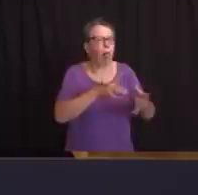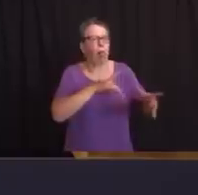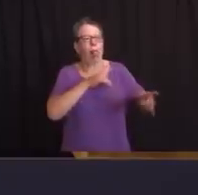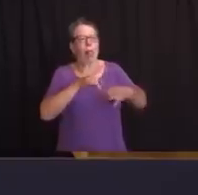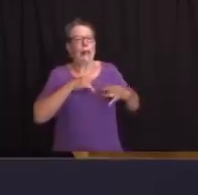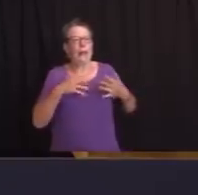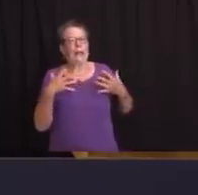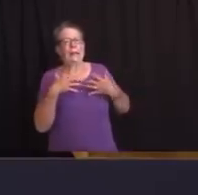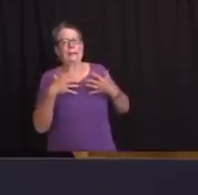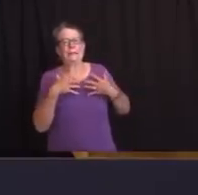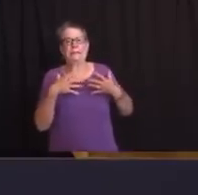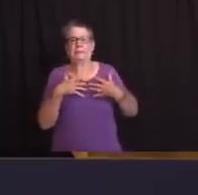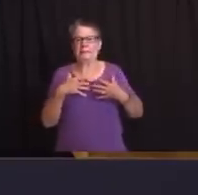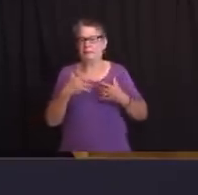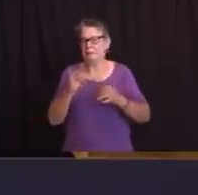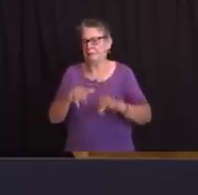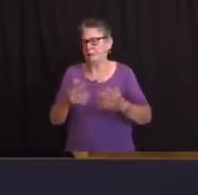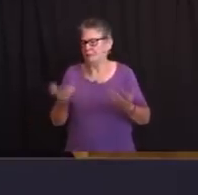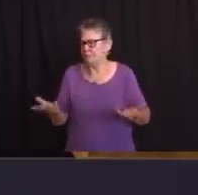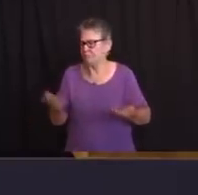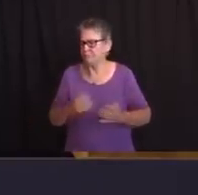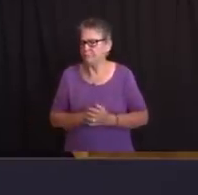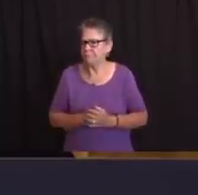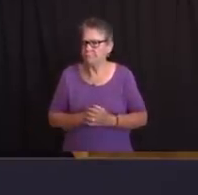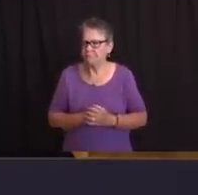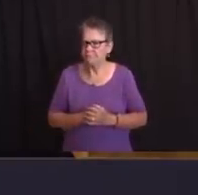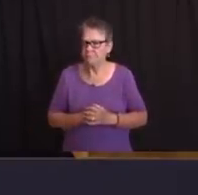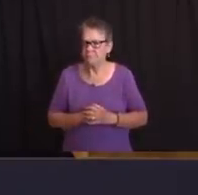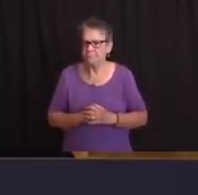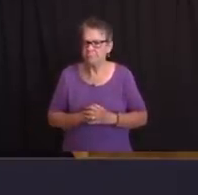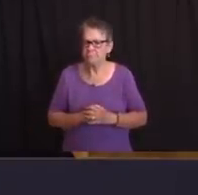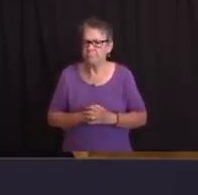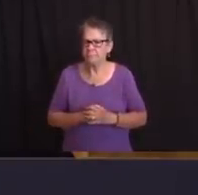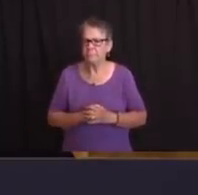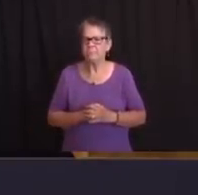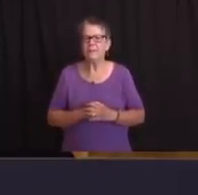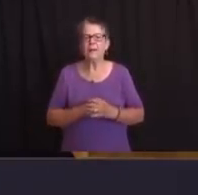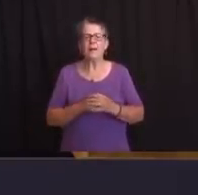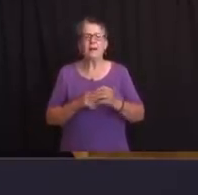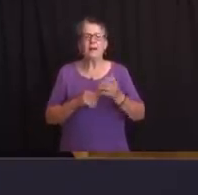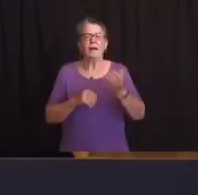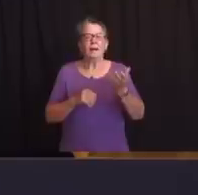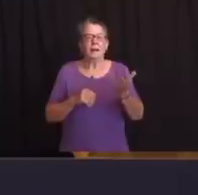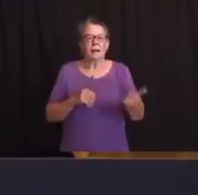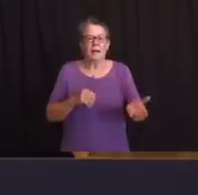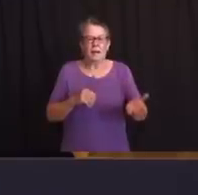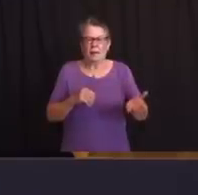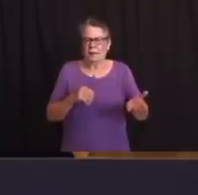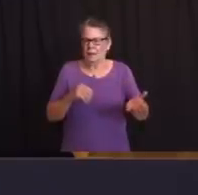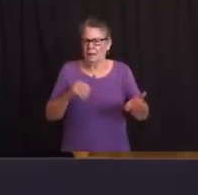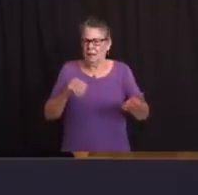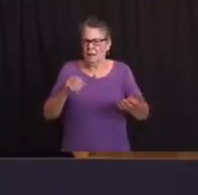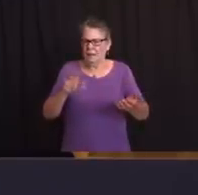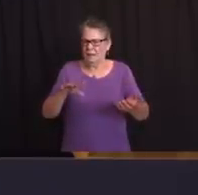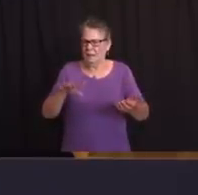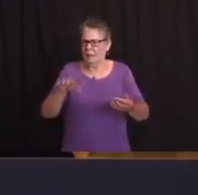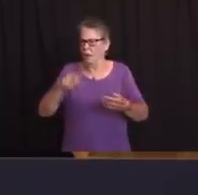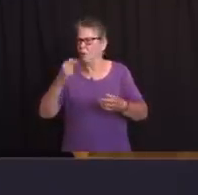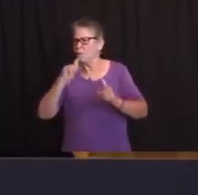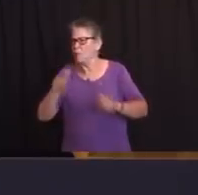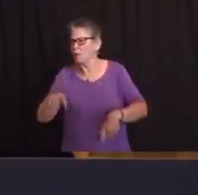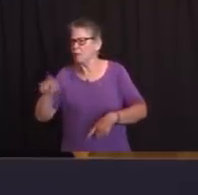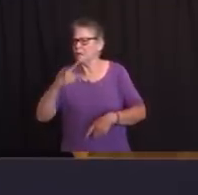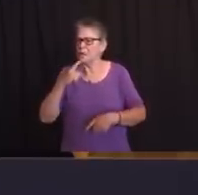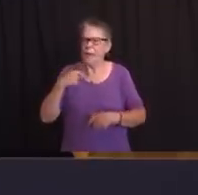I didn't see your reporting, forgive me, but I did see that there was this discussion, and I'm having discussions, as you can imagine, in our